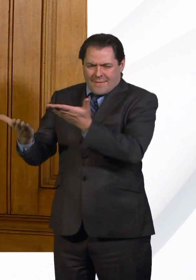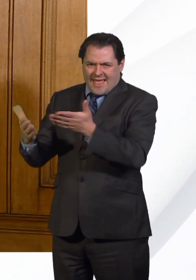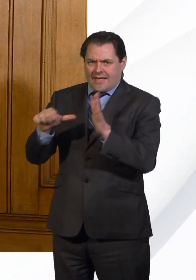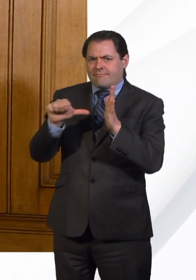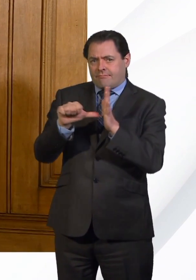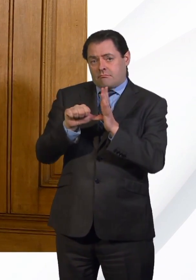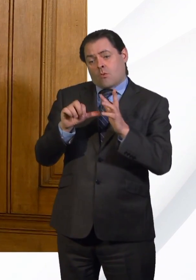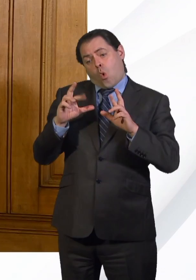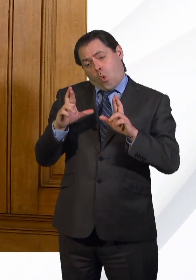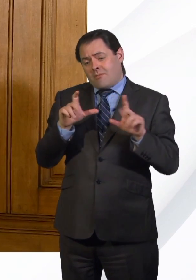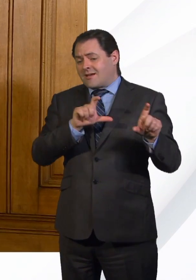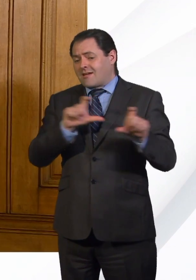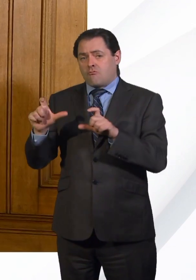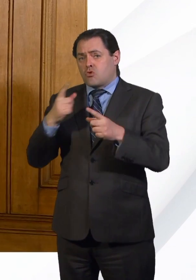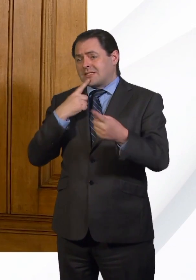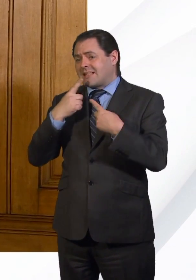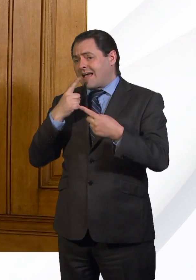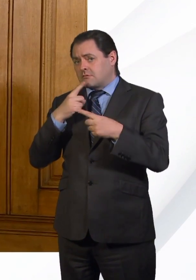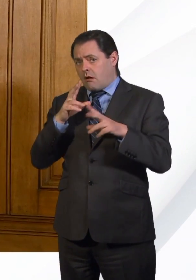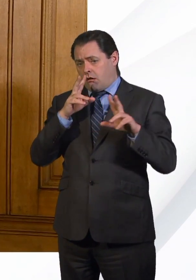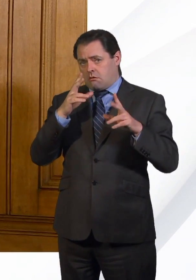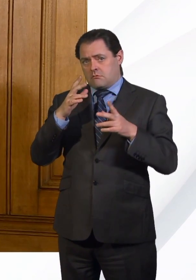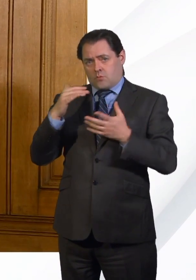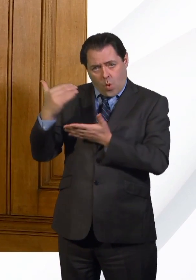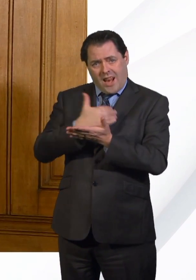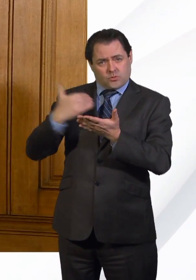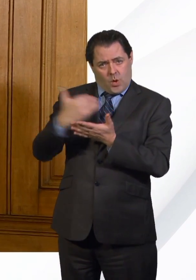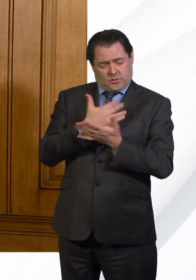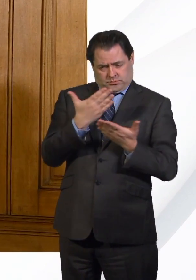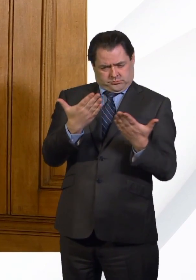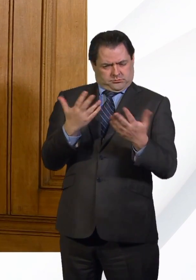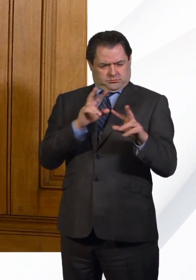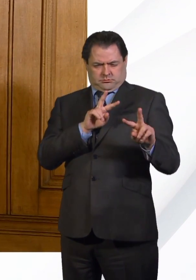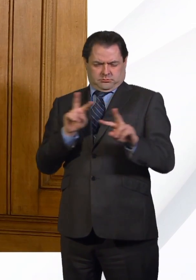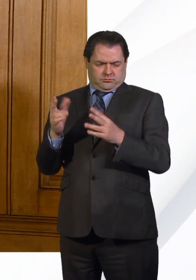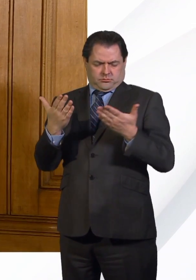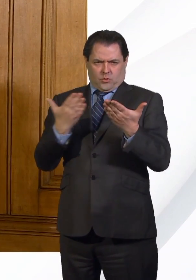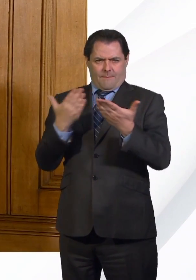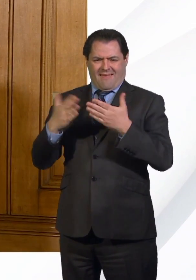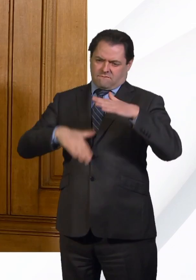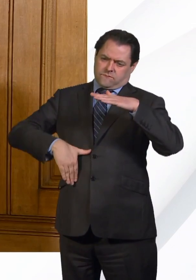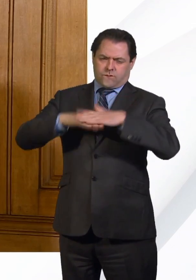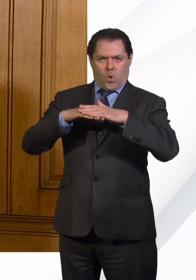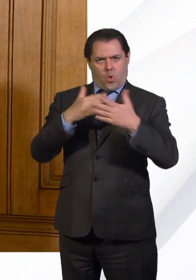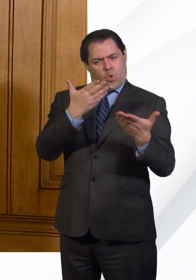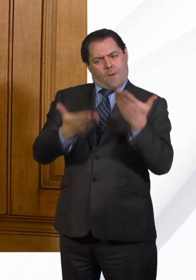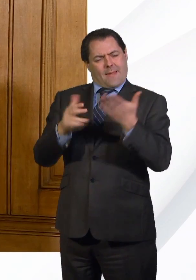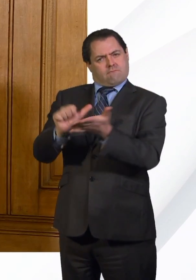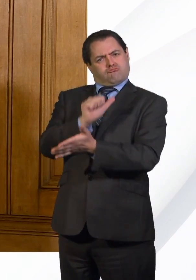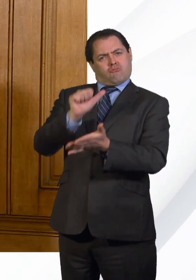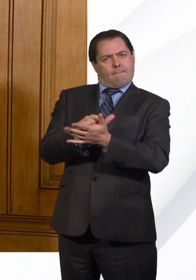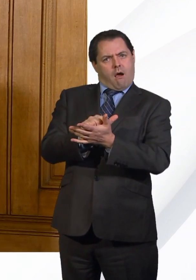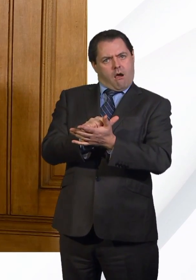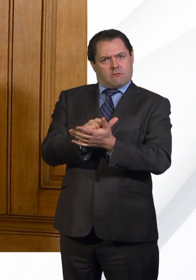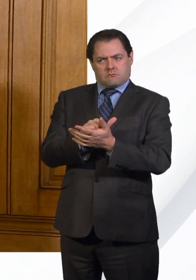will continue for a long period of time so that we can understand the fullness of the picture as we try to beat